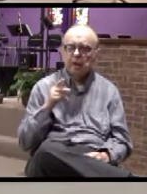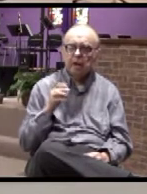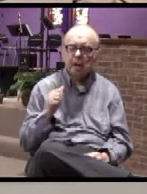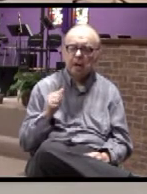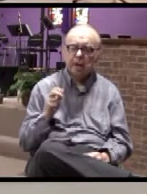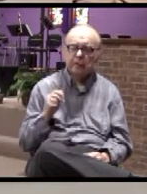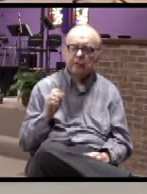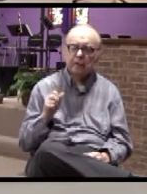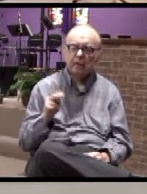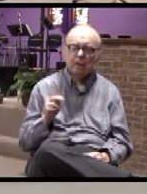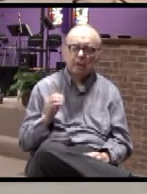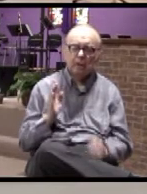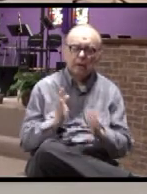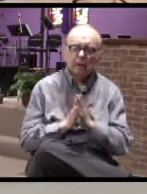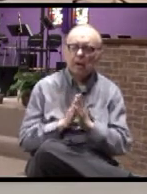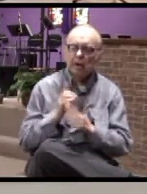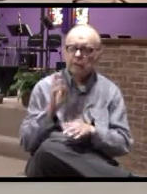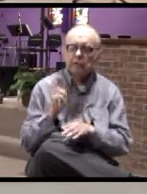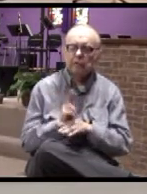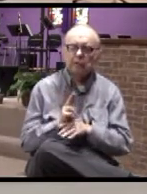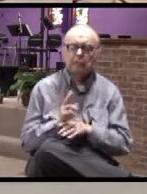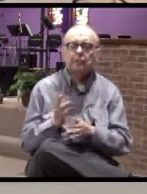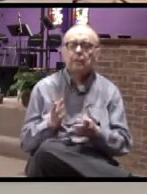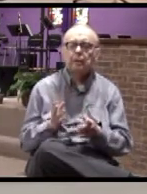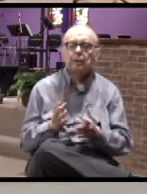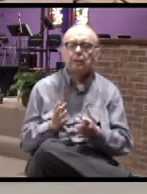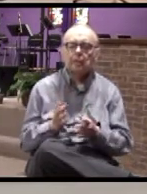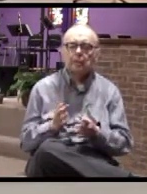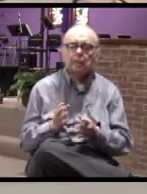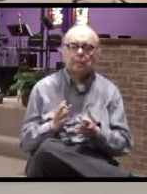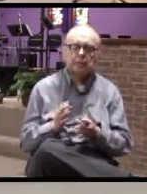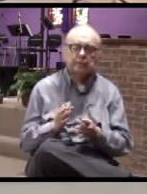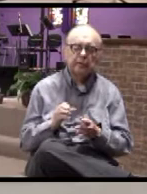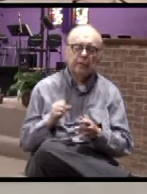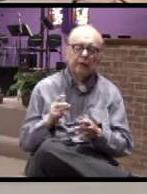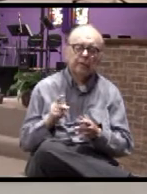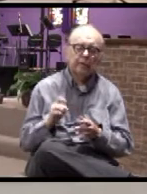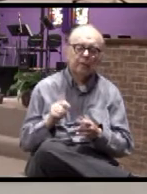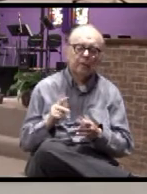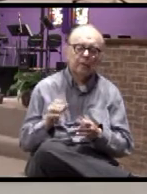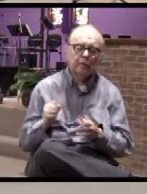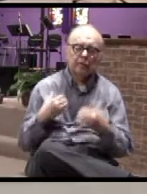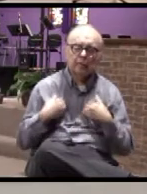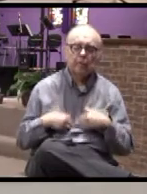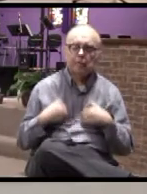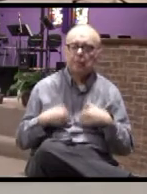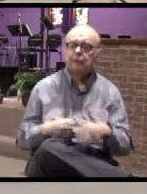Today we ask you all to wear your sports clothes.